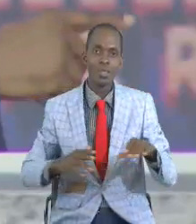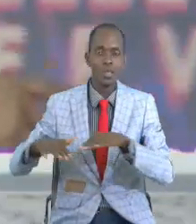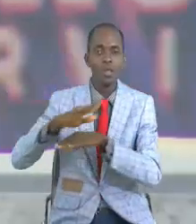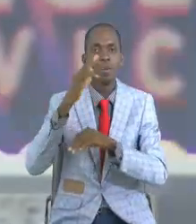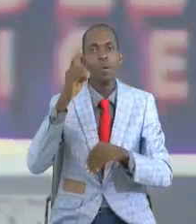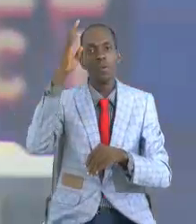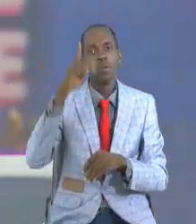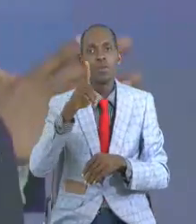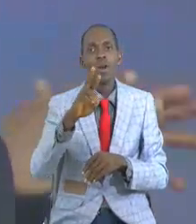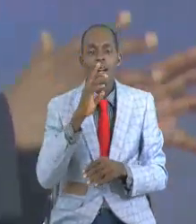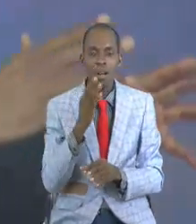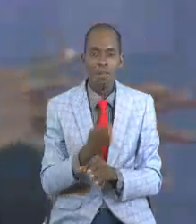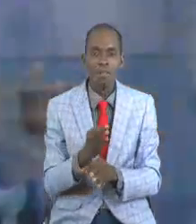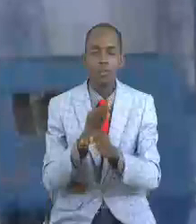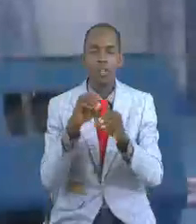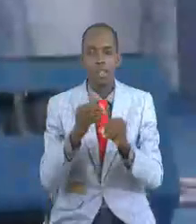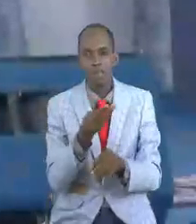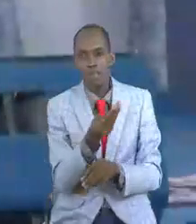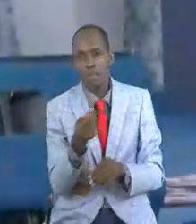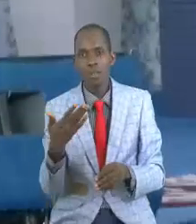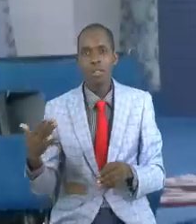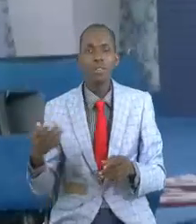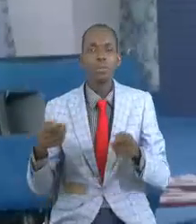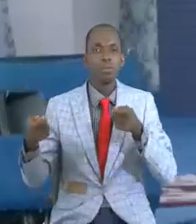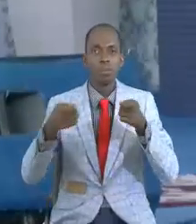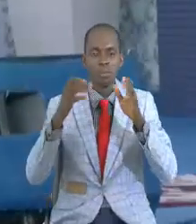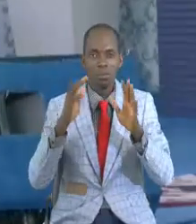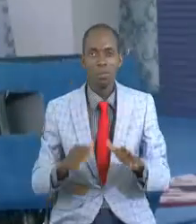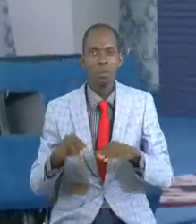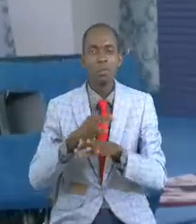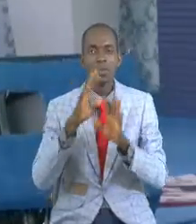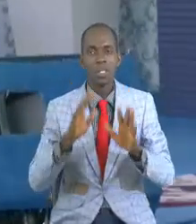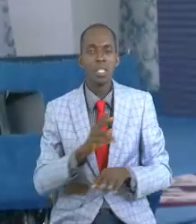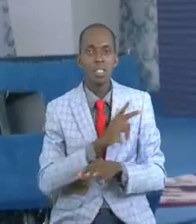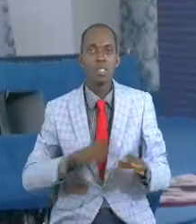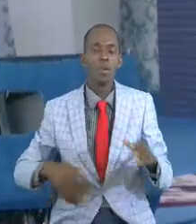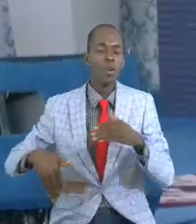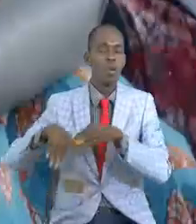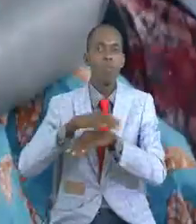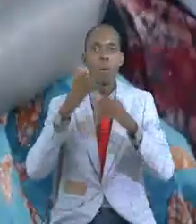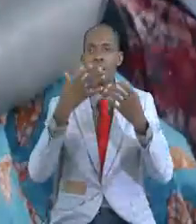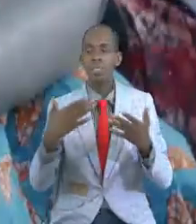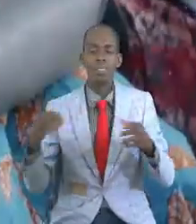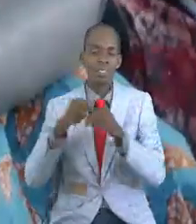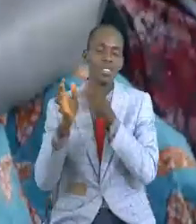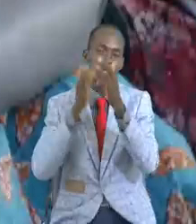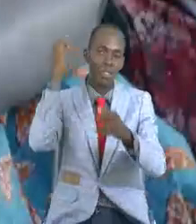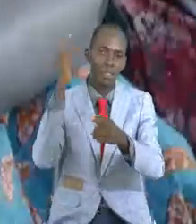in a few things. You'll be ruler, you'll be master, you'll be king over many things in Jesus'